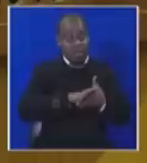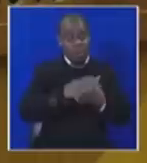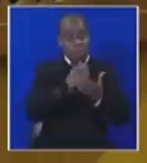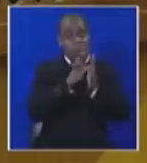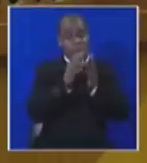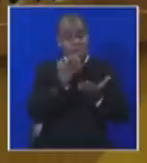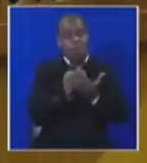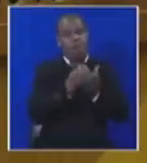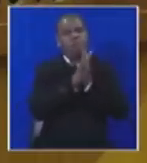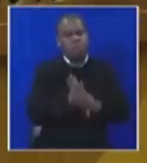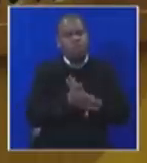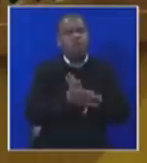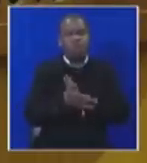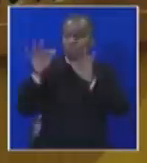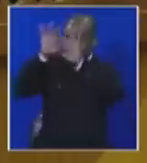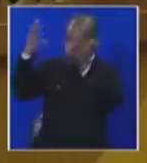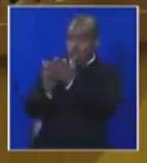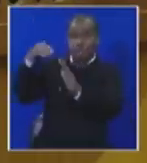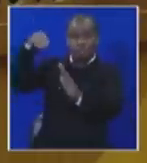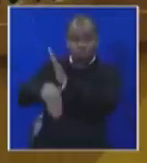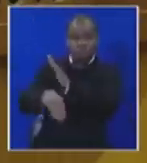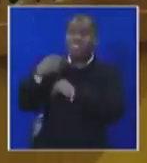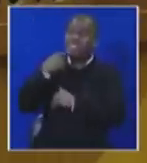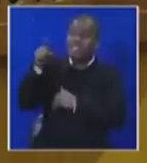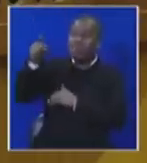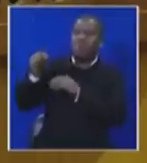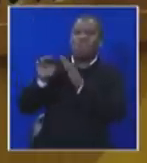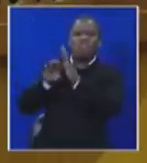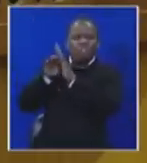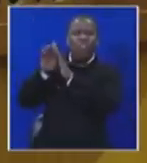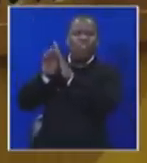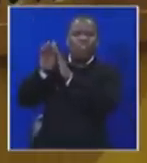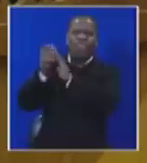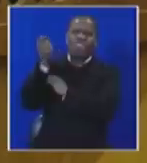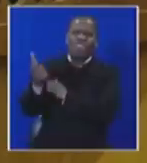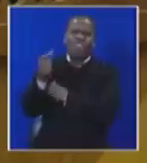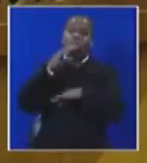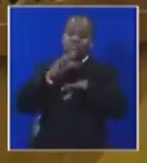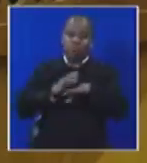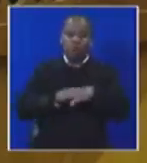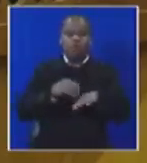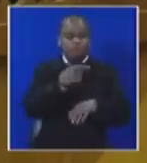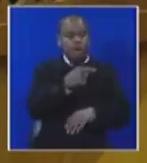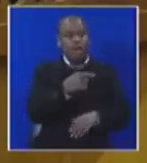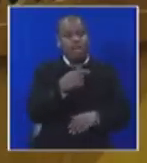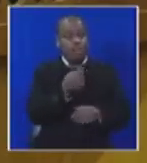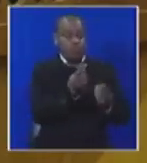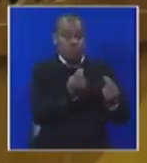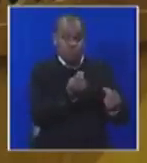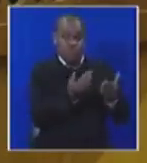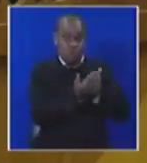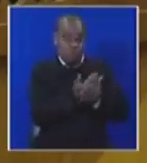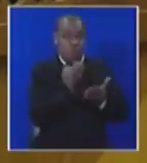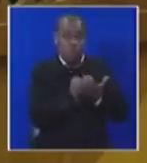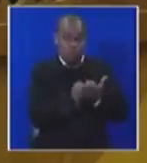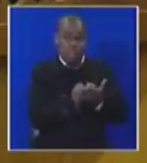are the global headwinds of slowed growth and international recession. The President clearly didn't take this newfound economic